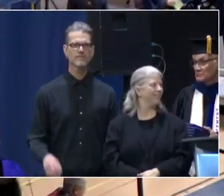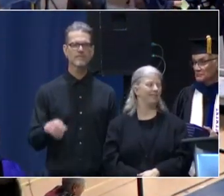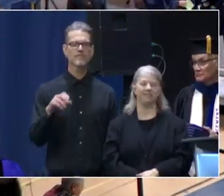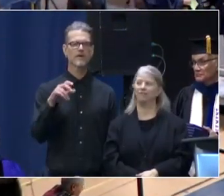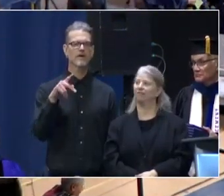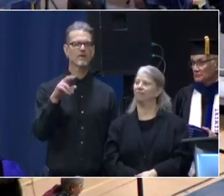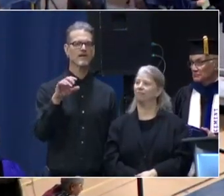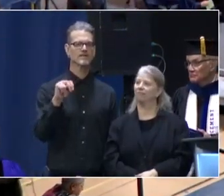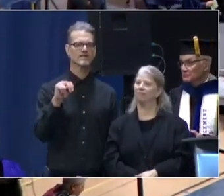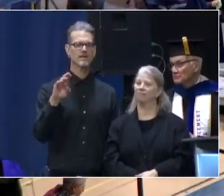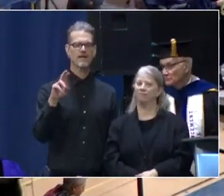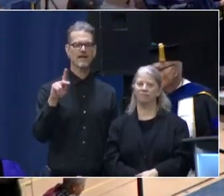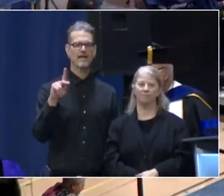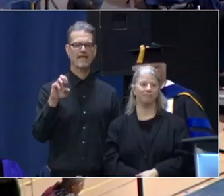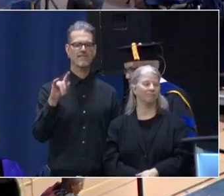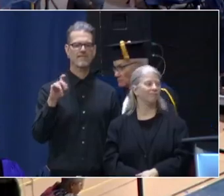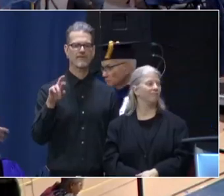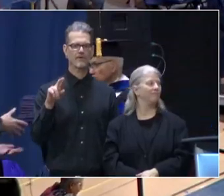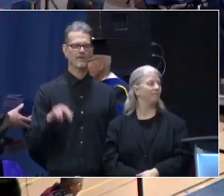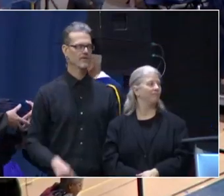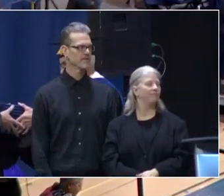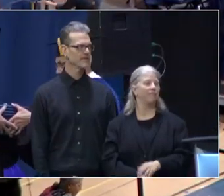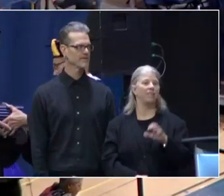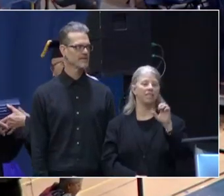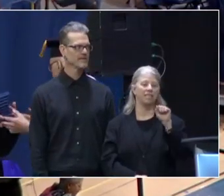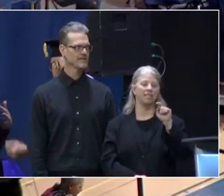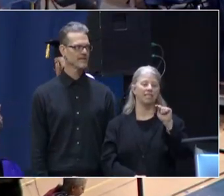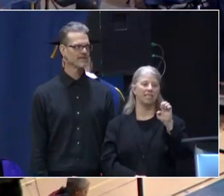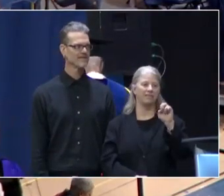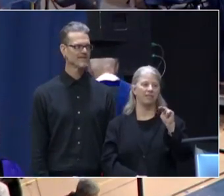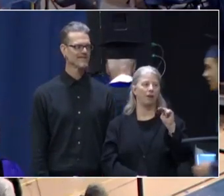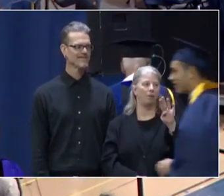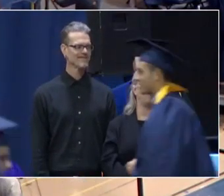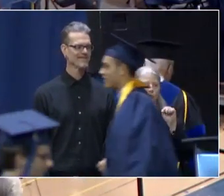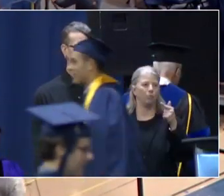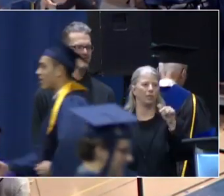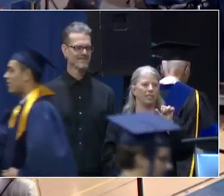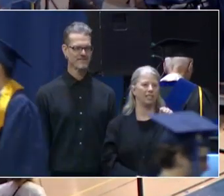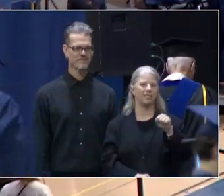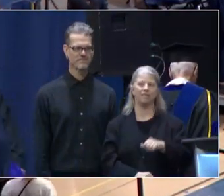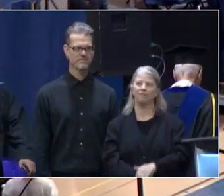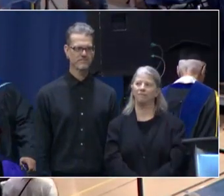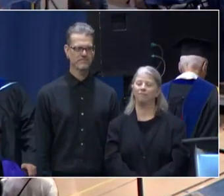Bryson Kiefer. Stephen Bridget.